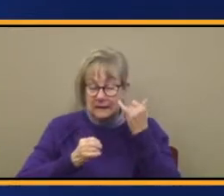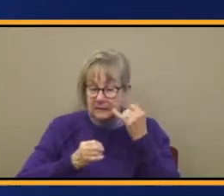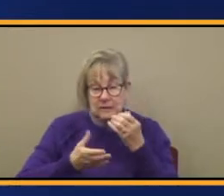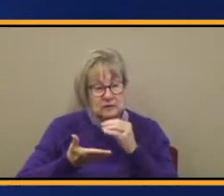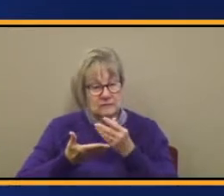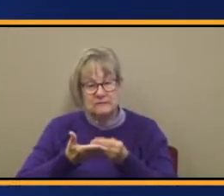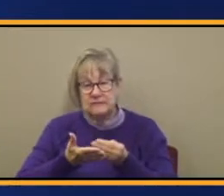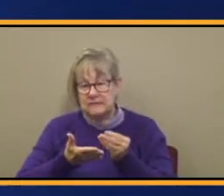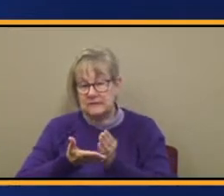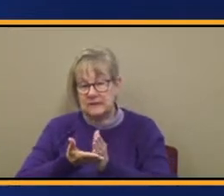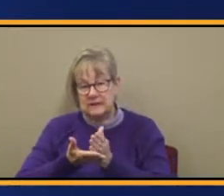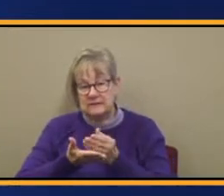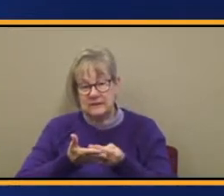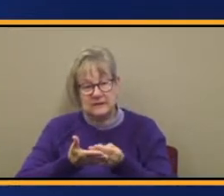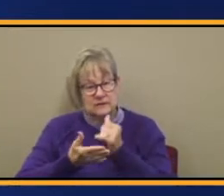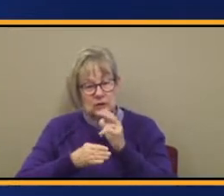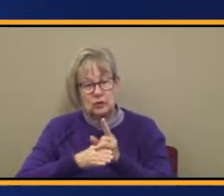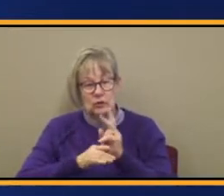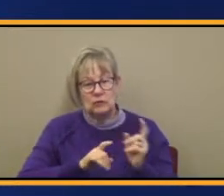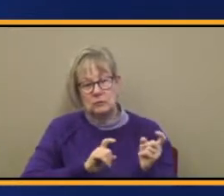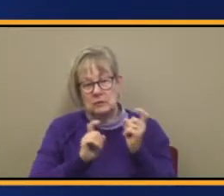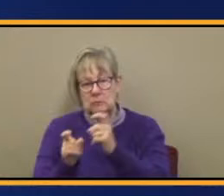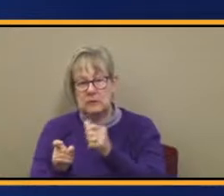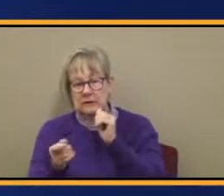in full, requesting